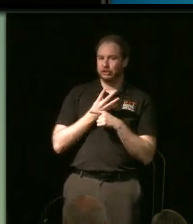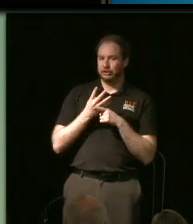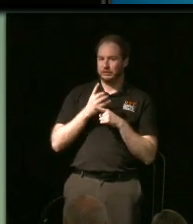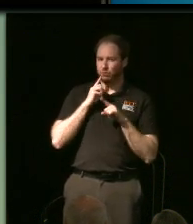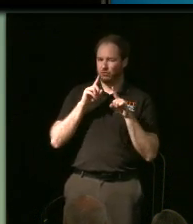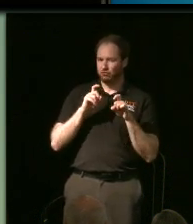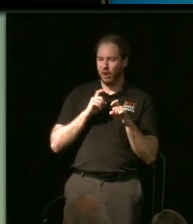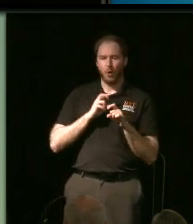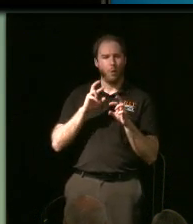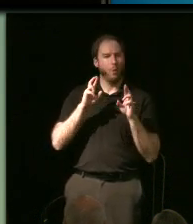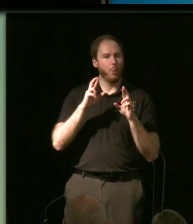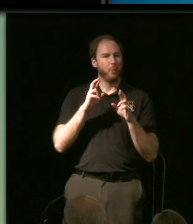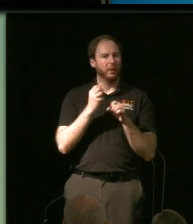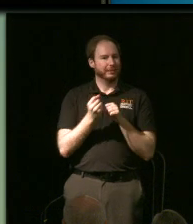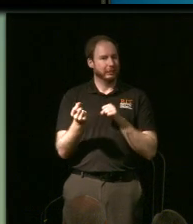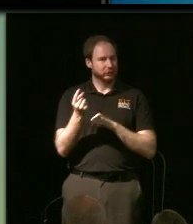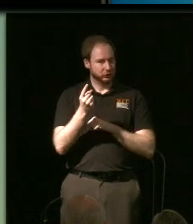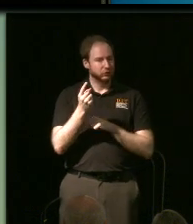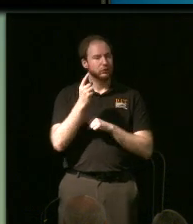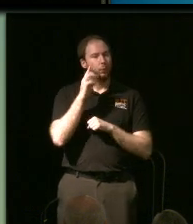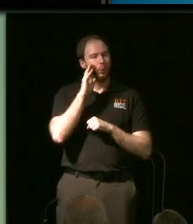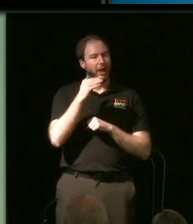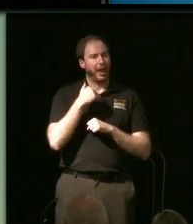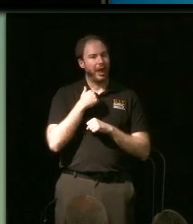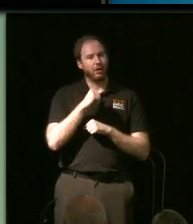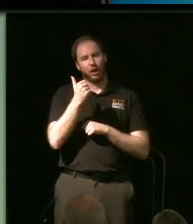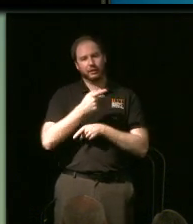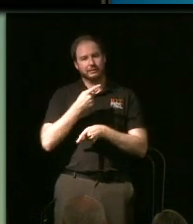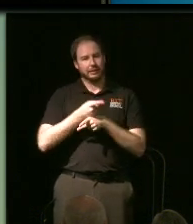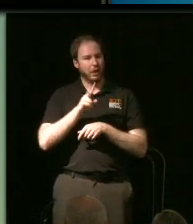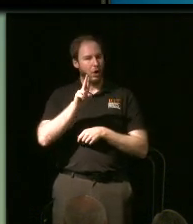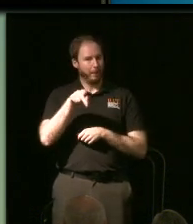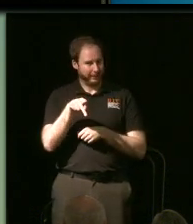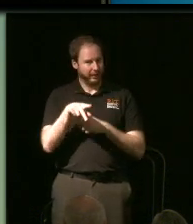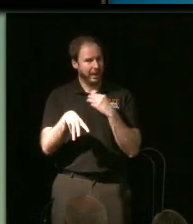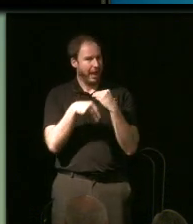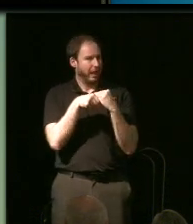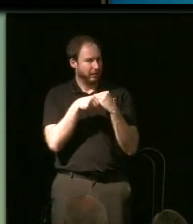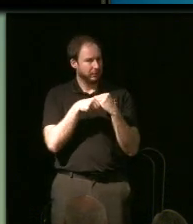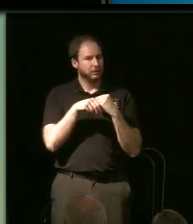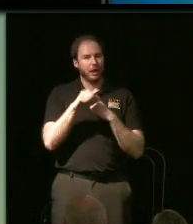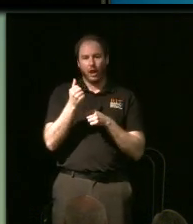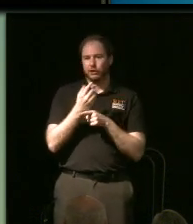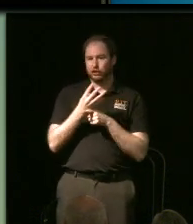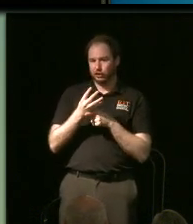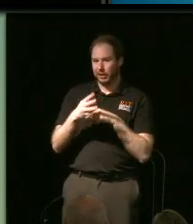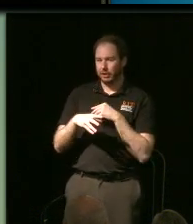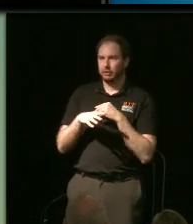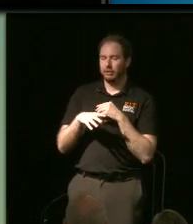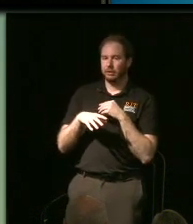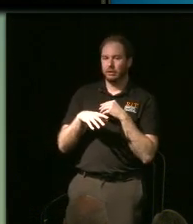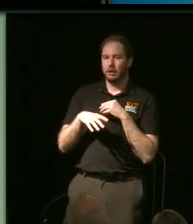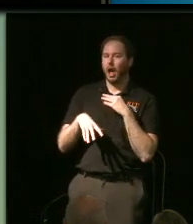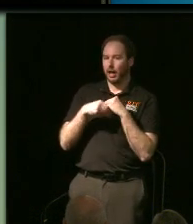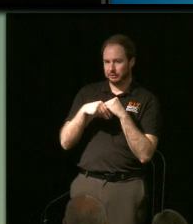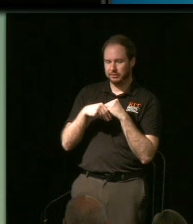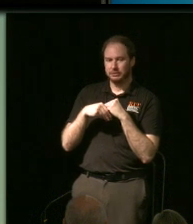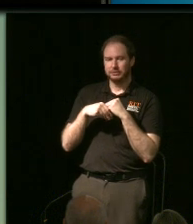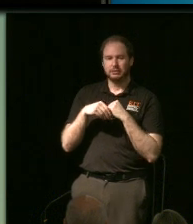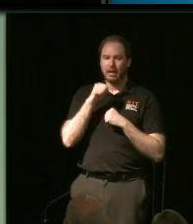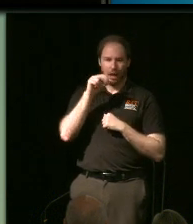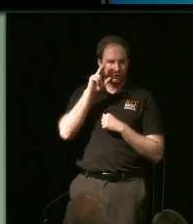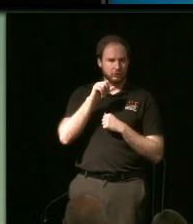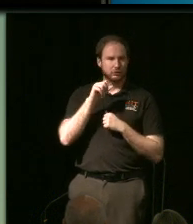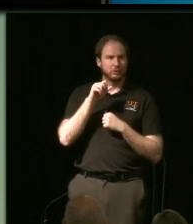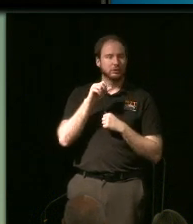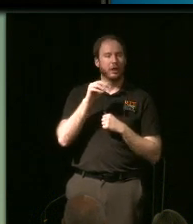the next 12 months for another form of retinitis pigmentosa with another gene, not an Usher gene.